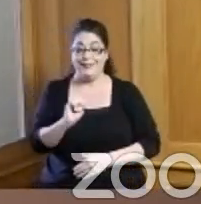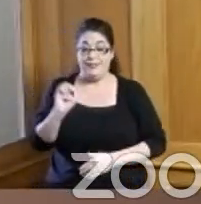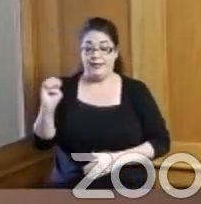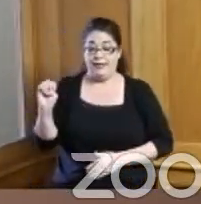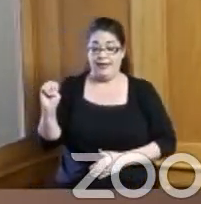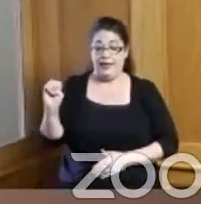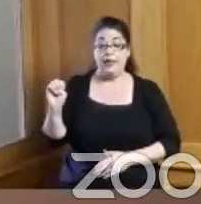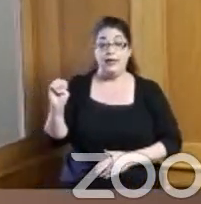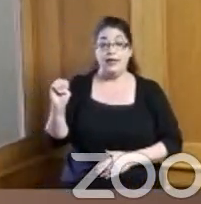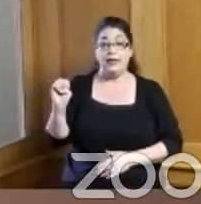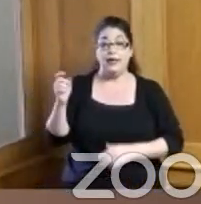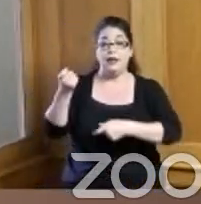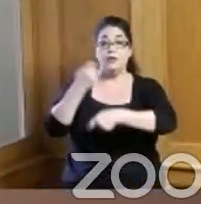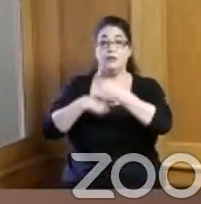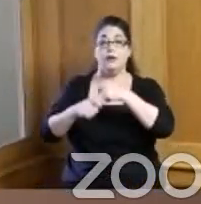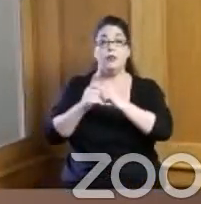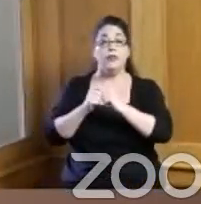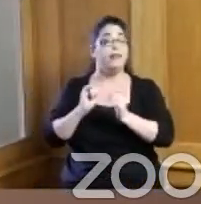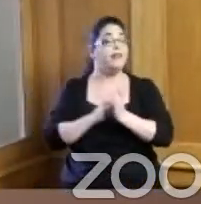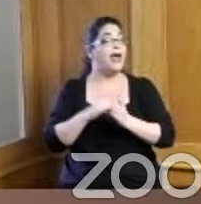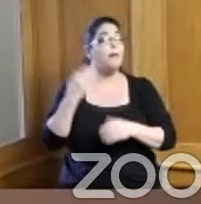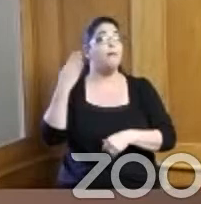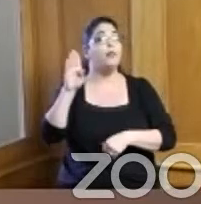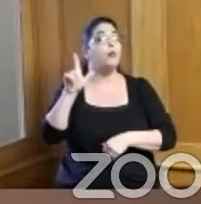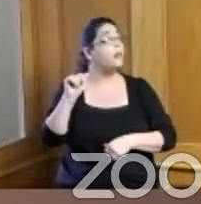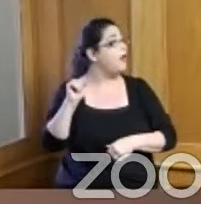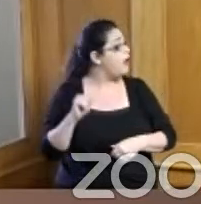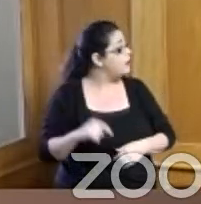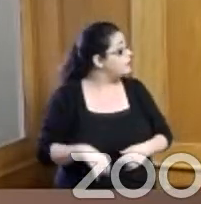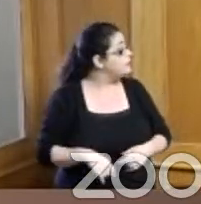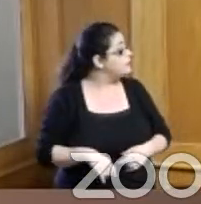basically around the blue lots that are shown here.